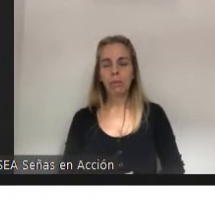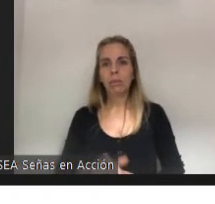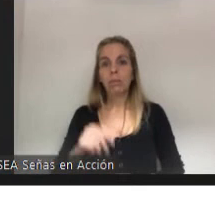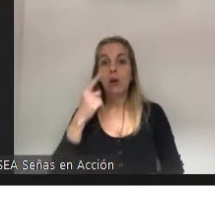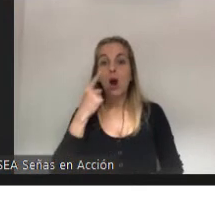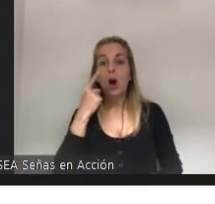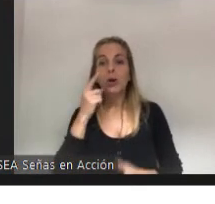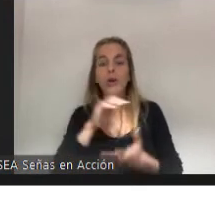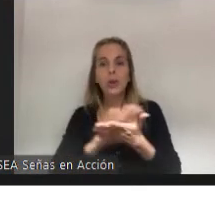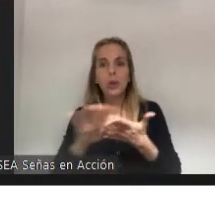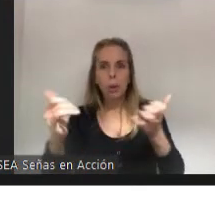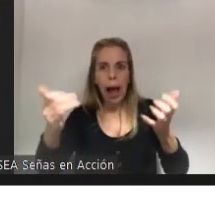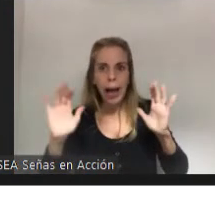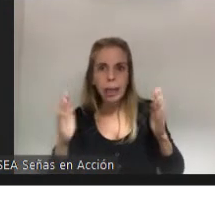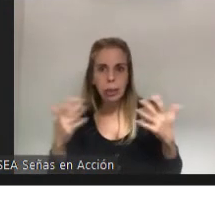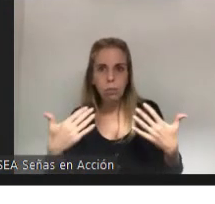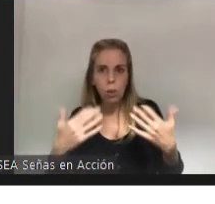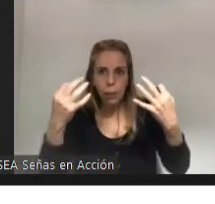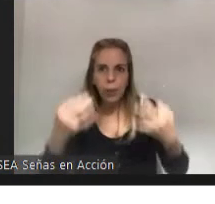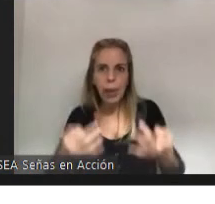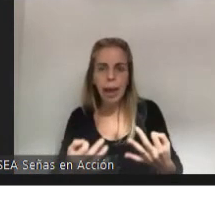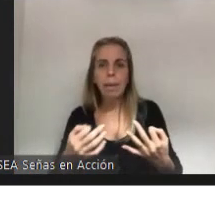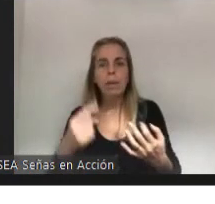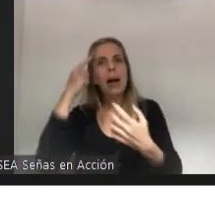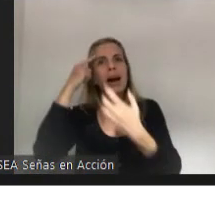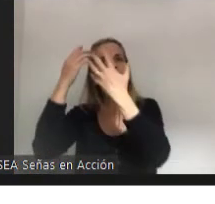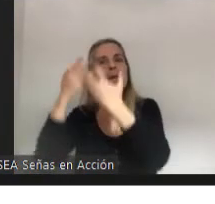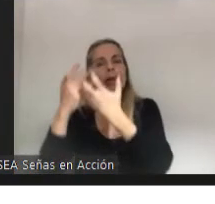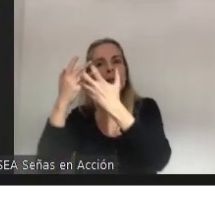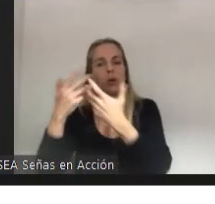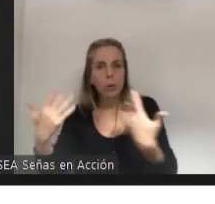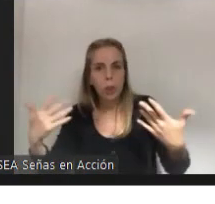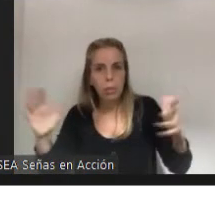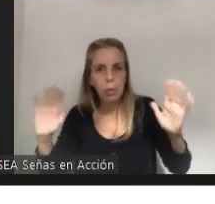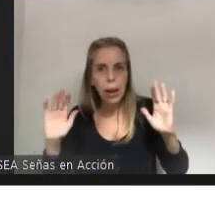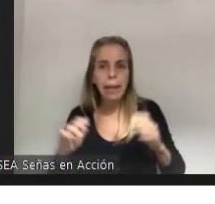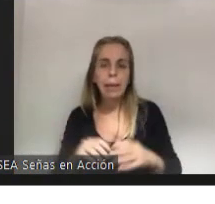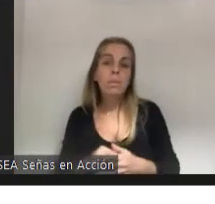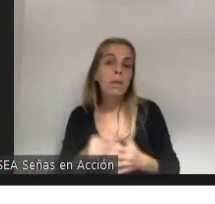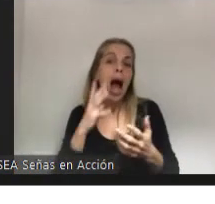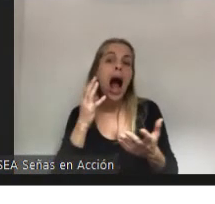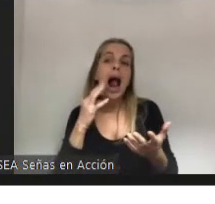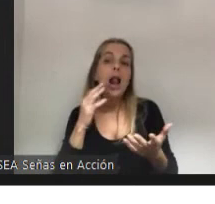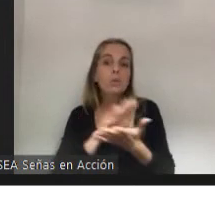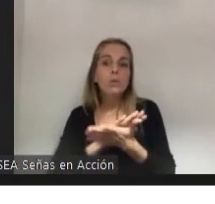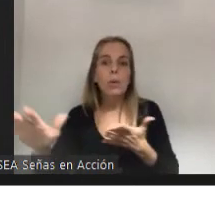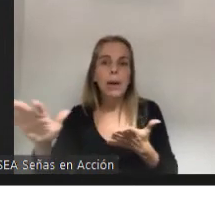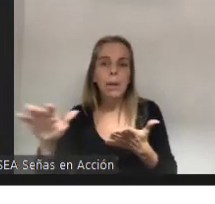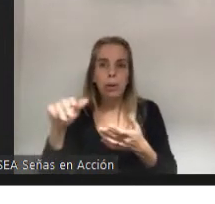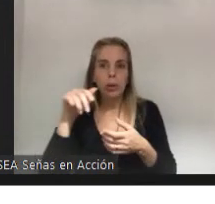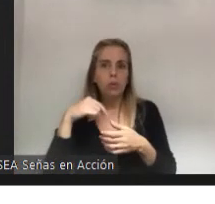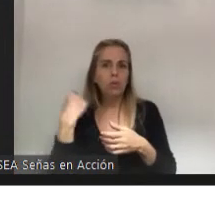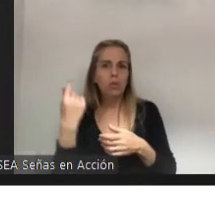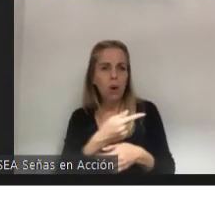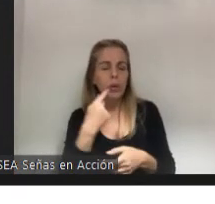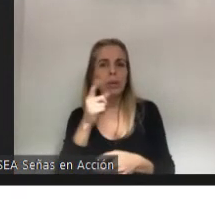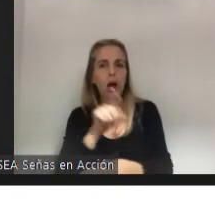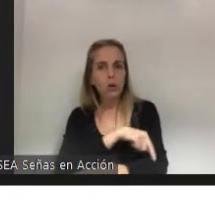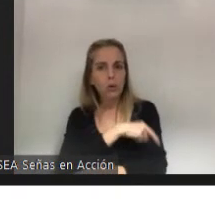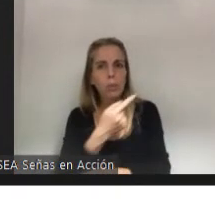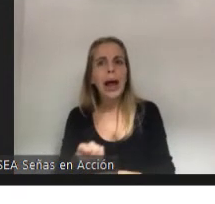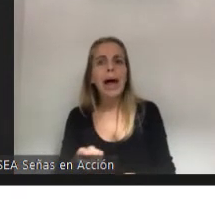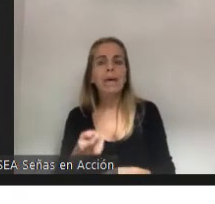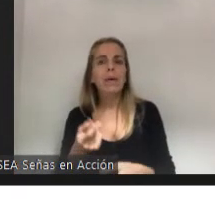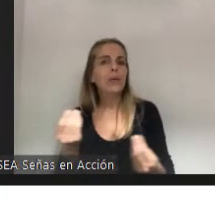if new knowledge couldn't ever exist, as if there couldn't be any sort of reflection down the road. And of course, we are